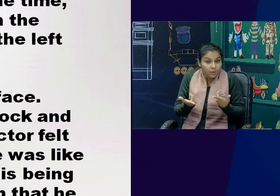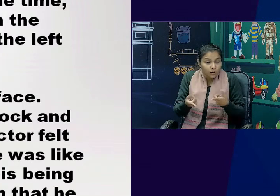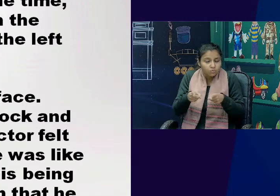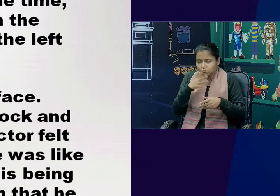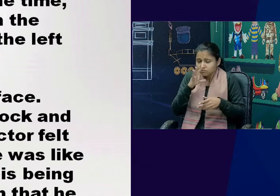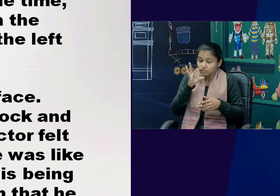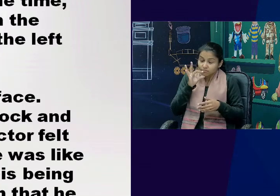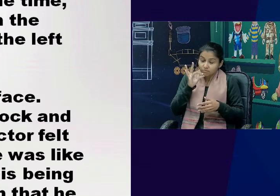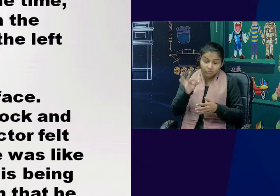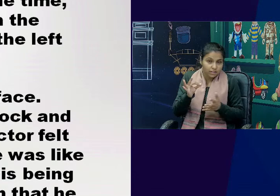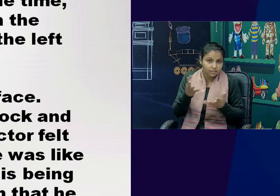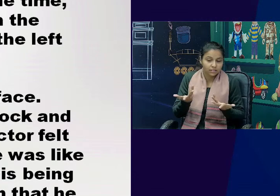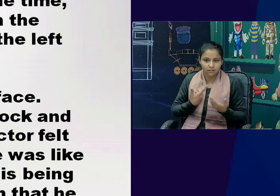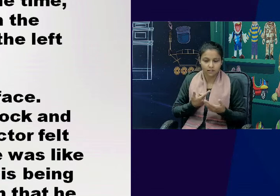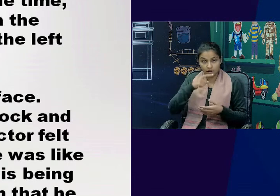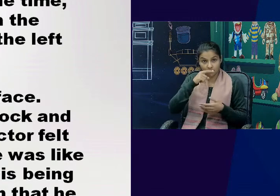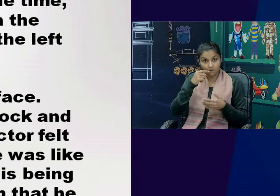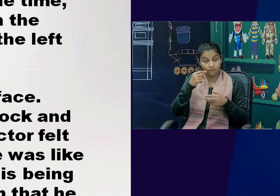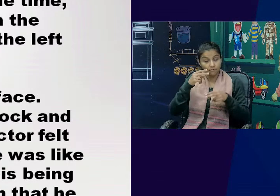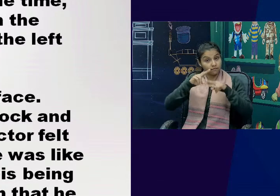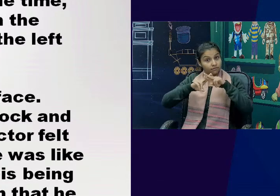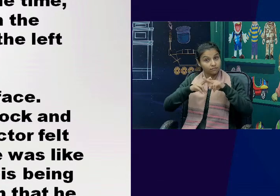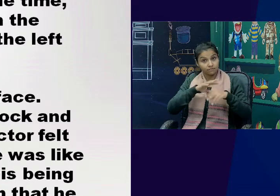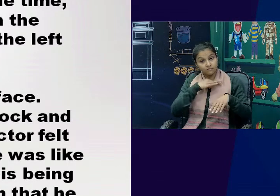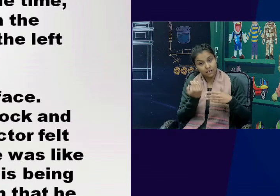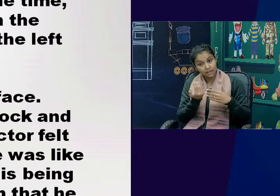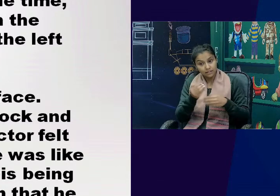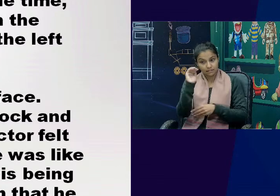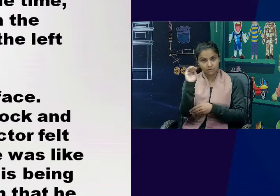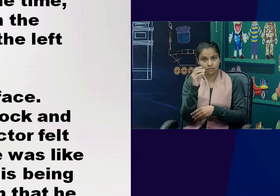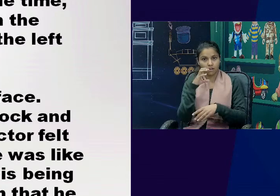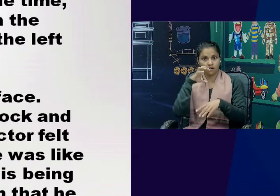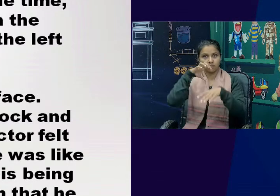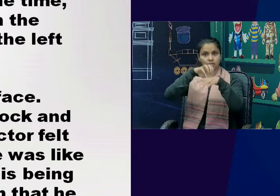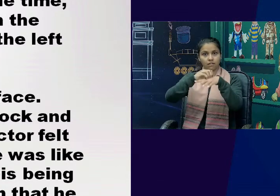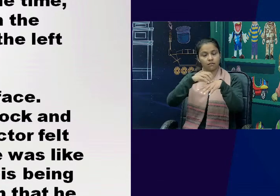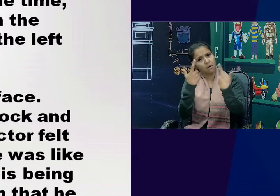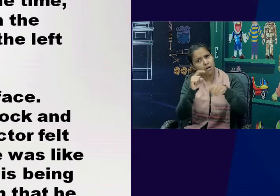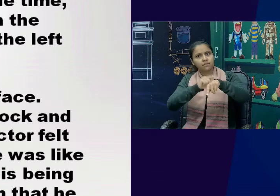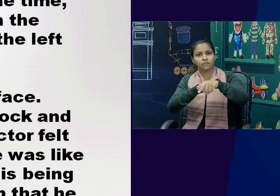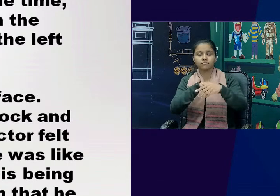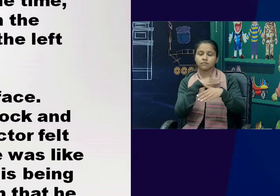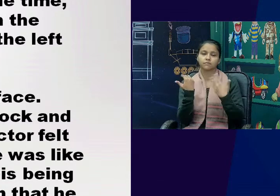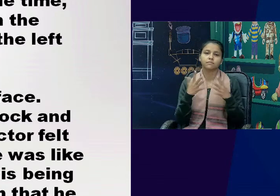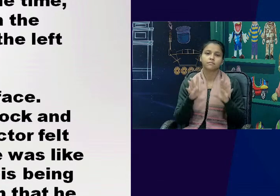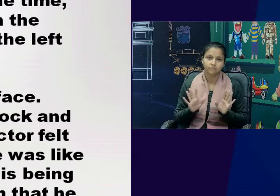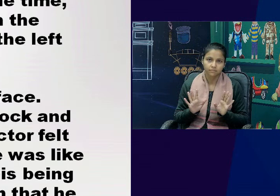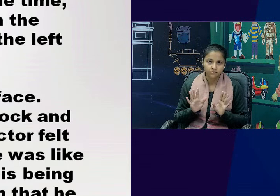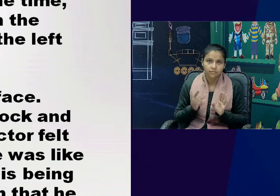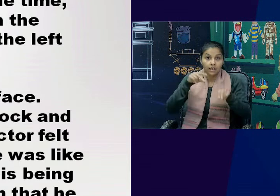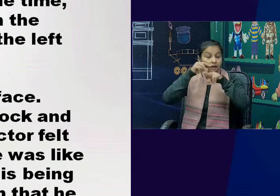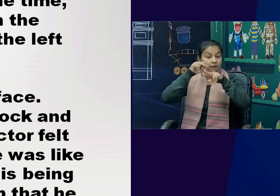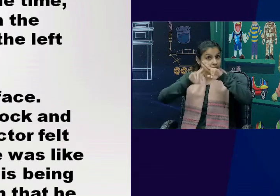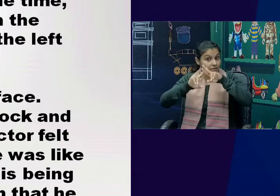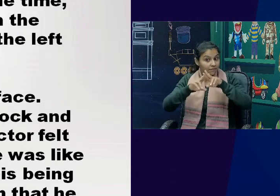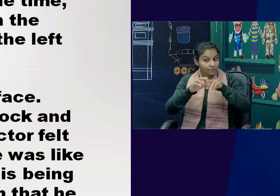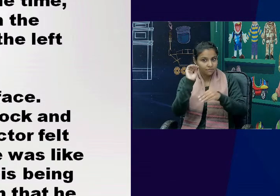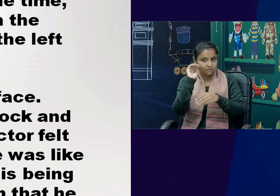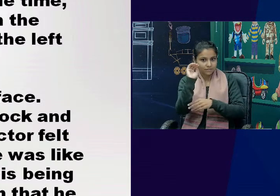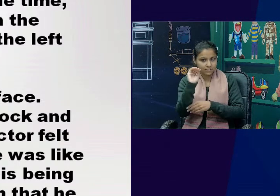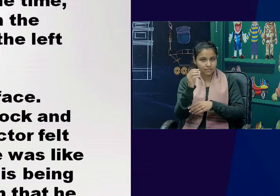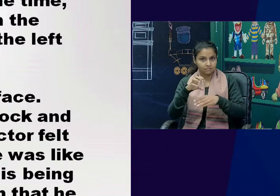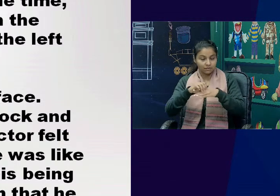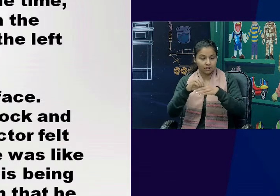literally the death that he was seeing, that the snake would have bitten him at any time, and if the snake would have bitten him, he would have